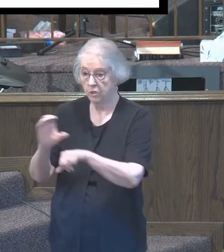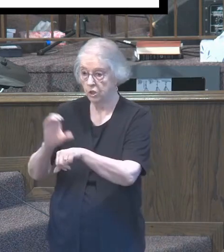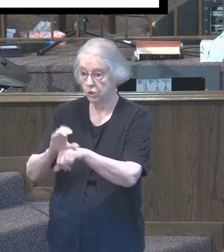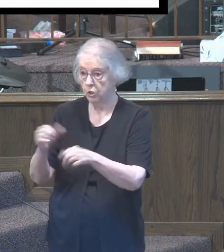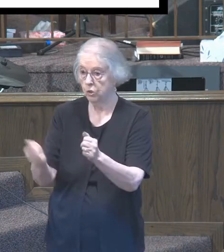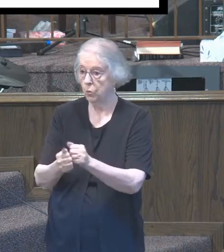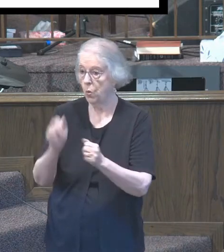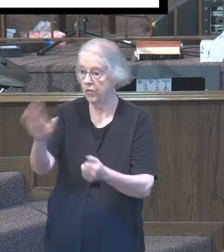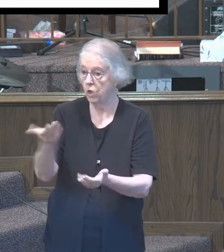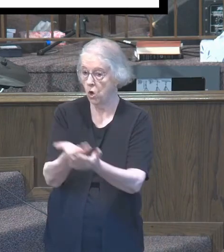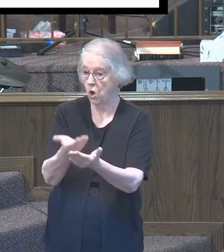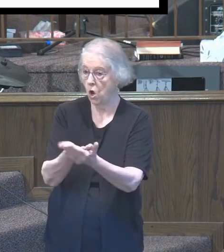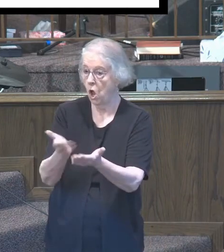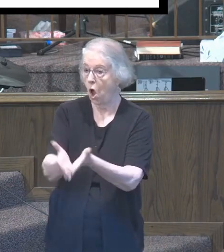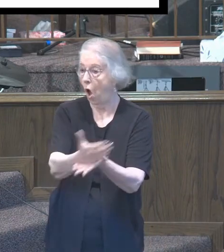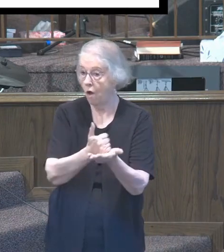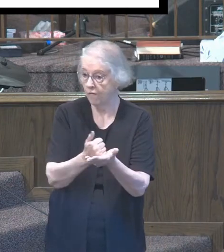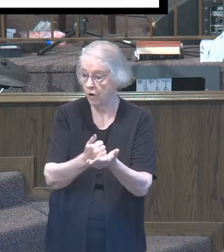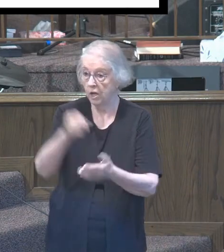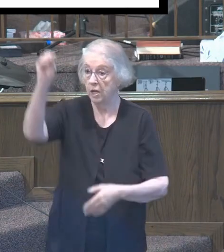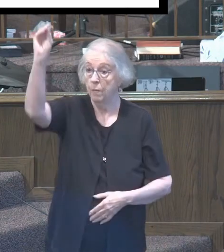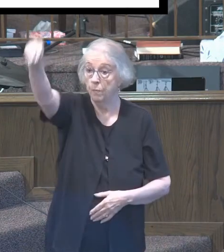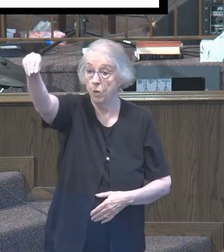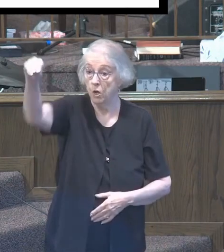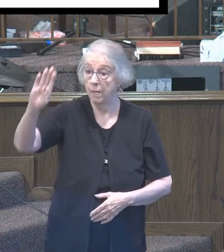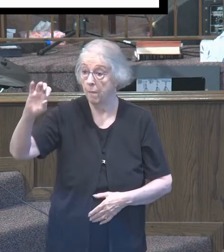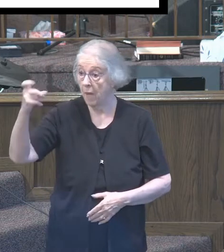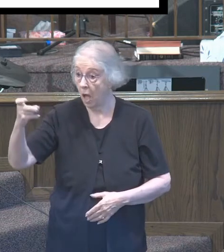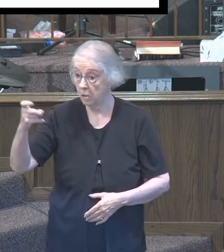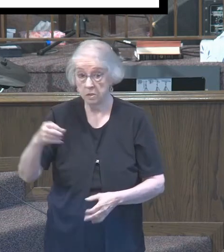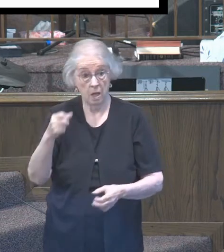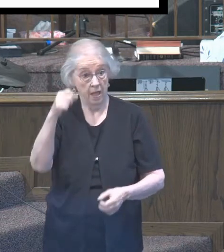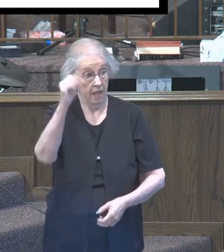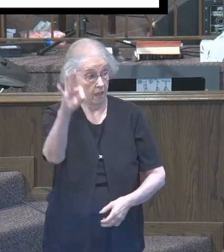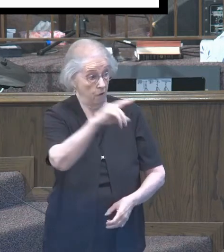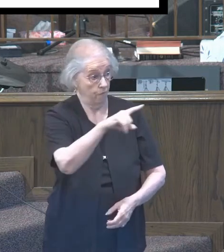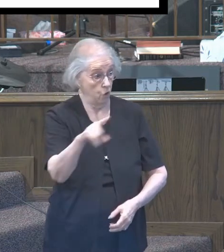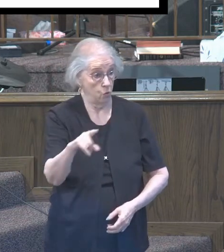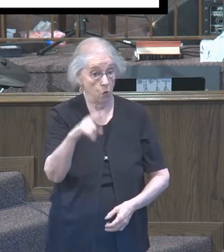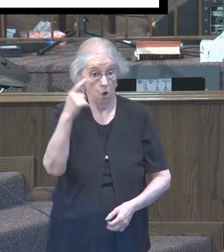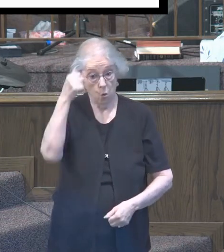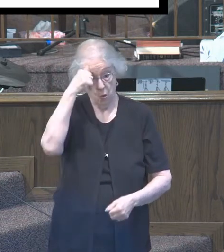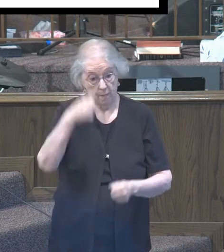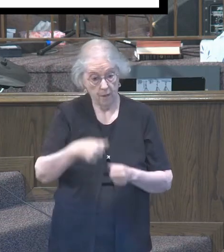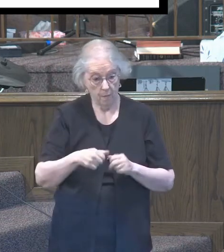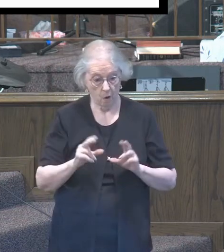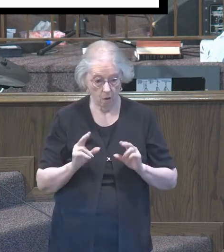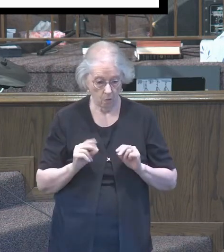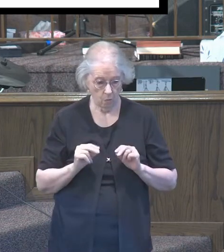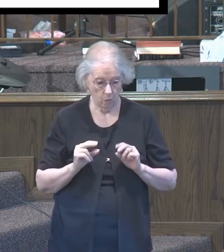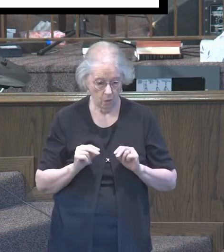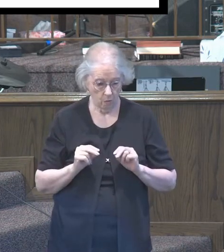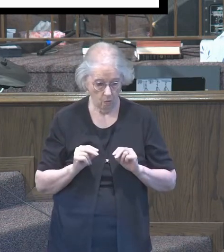offering. Leave immediately, go to this friend, and make things right.